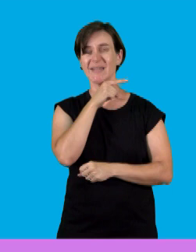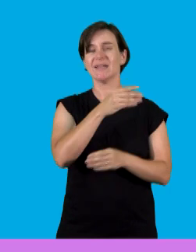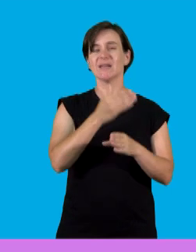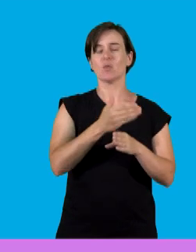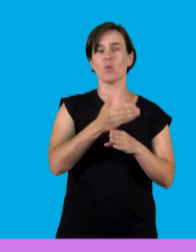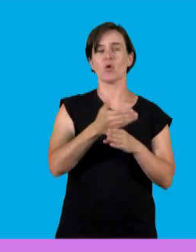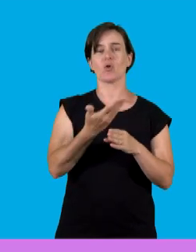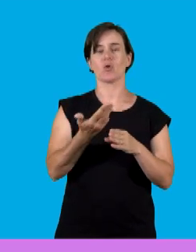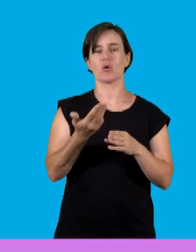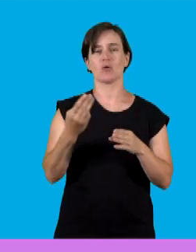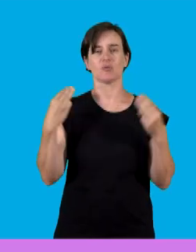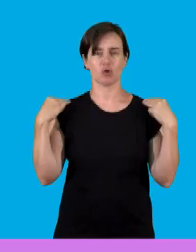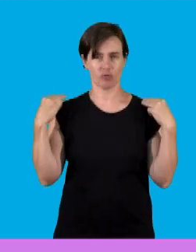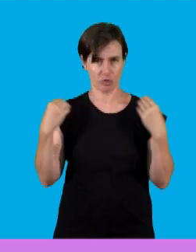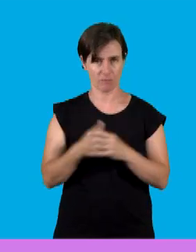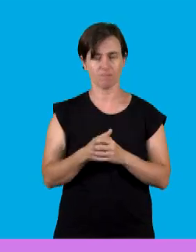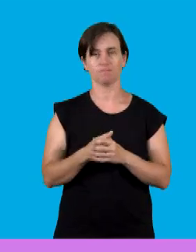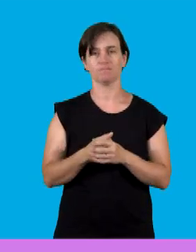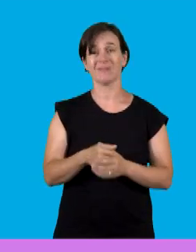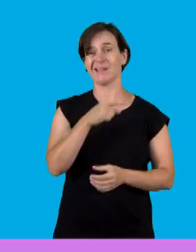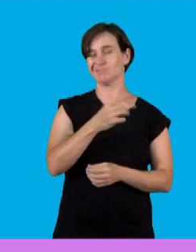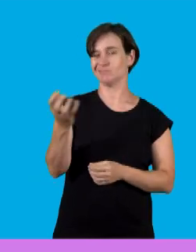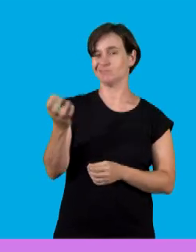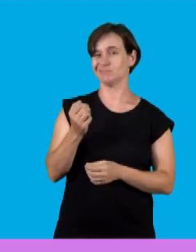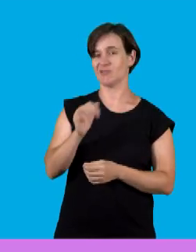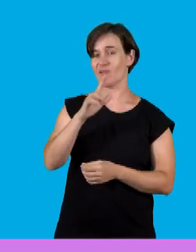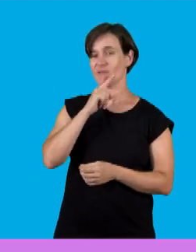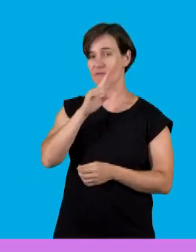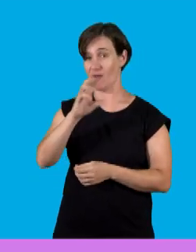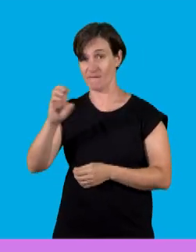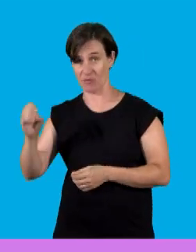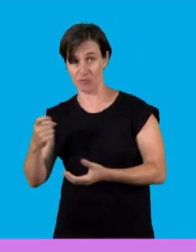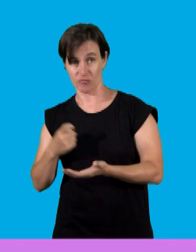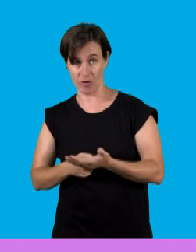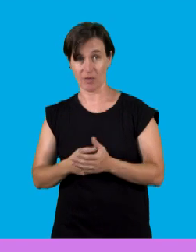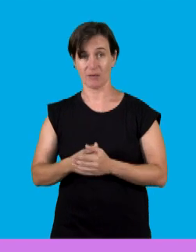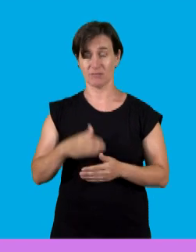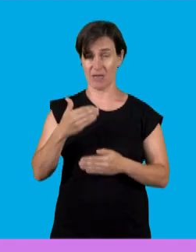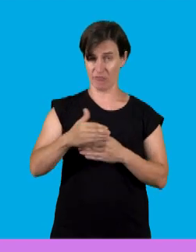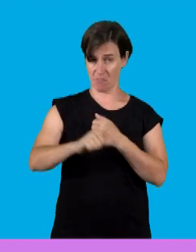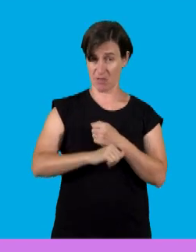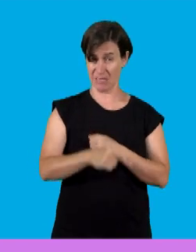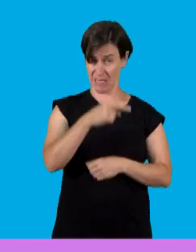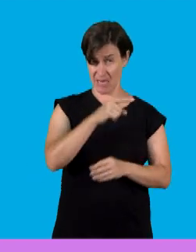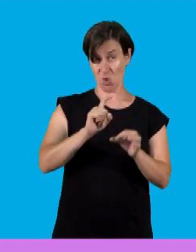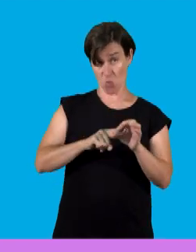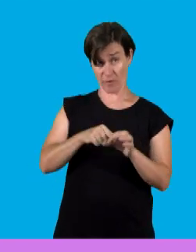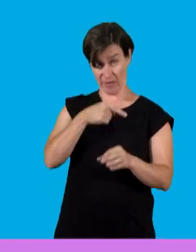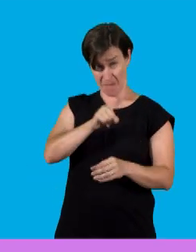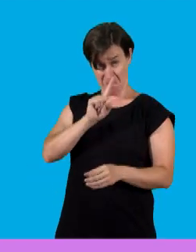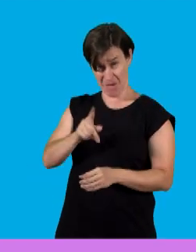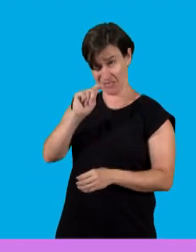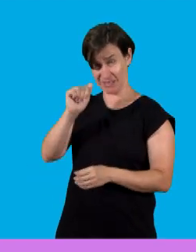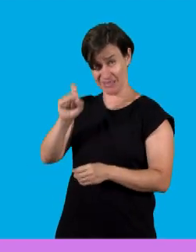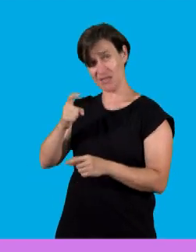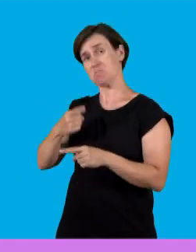works as a security guard. He earns 5,500 rand per month. Does he qualify to pay tax?